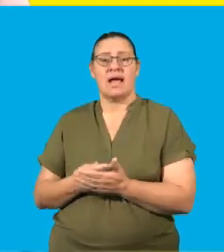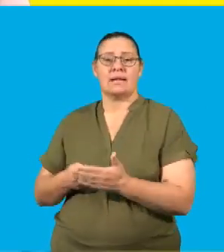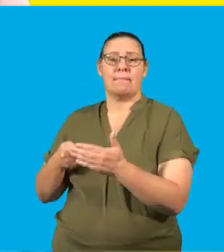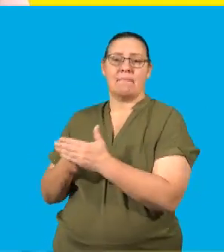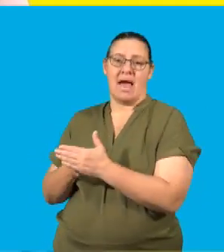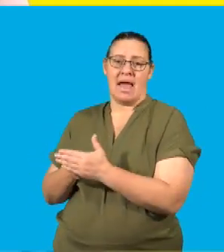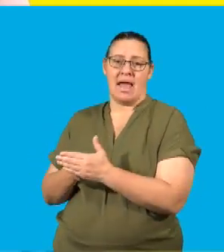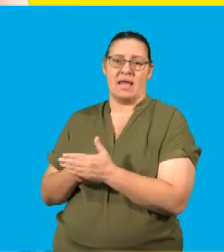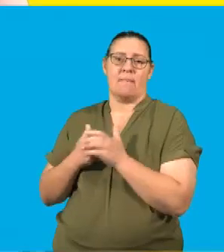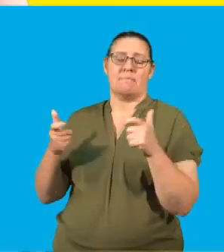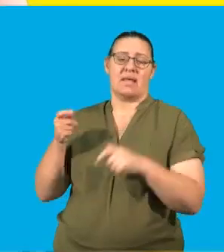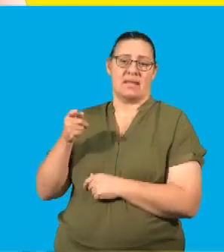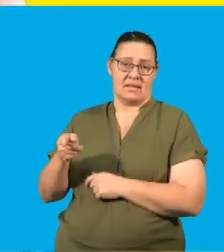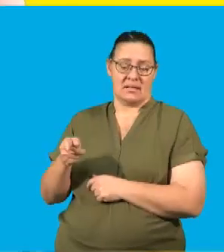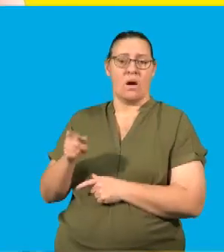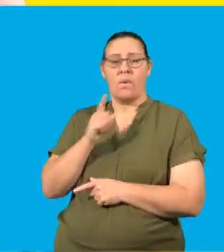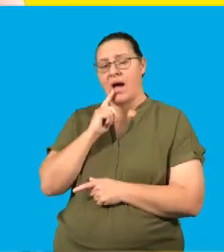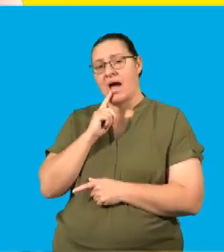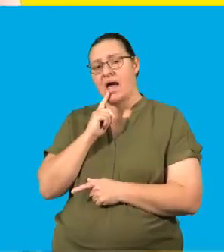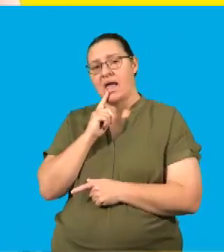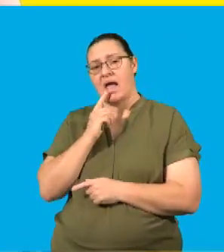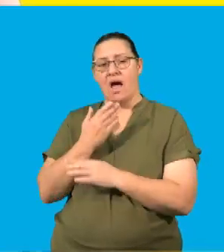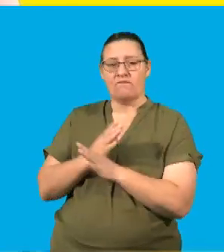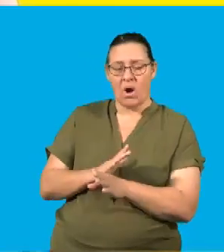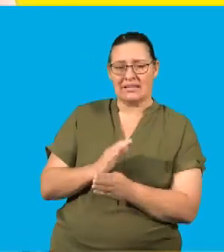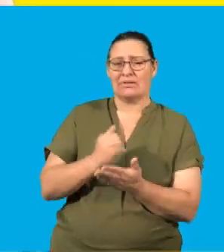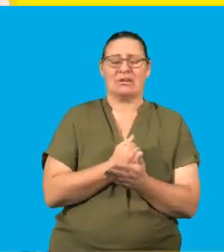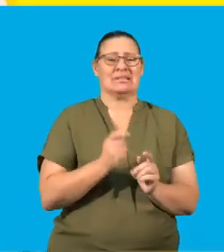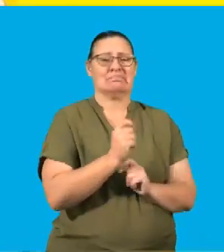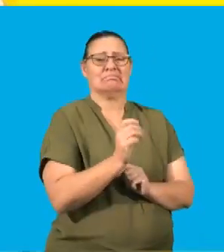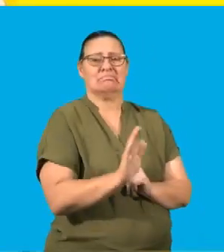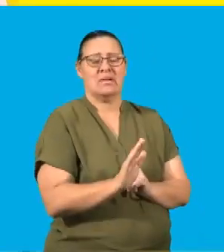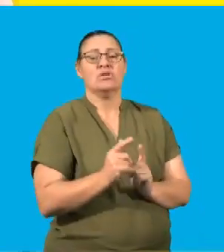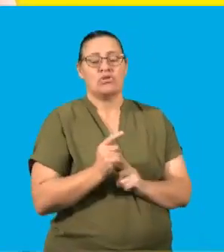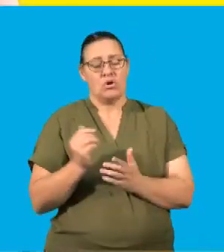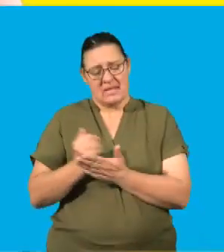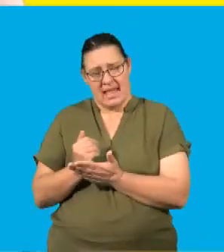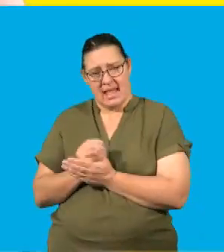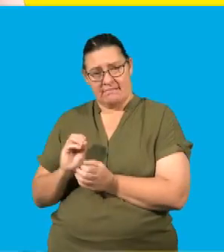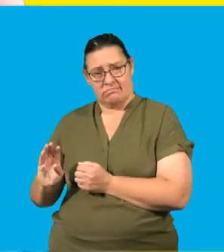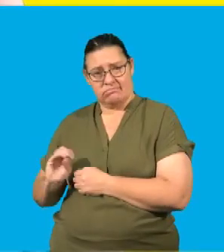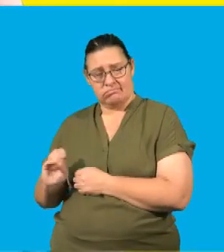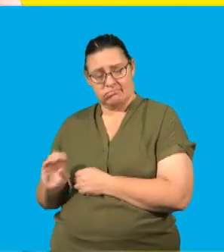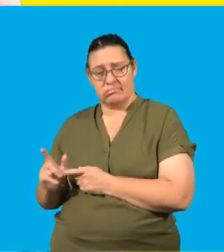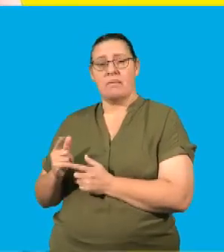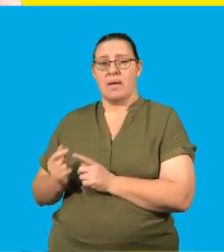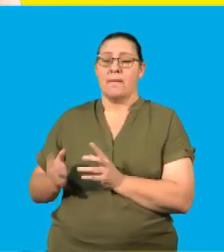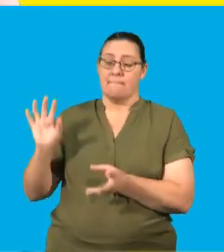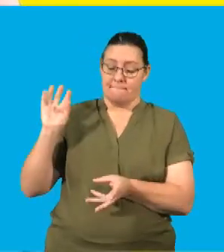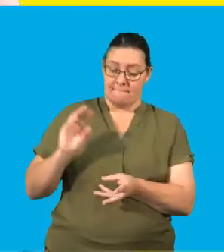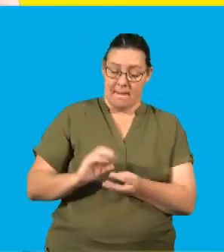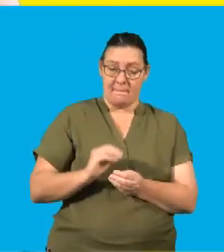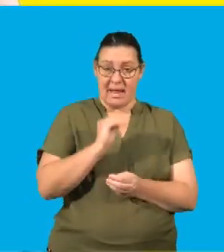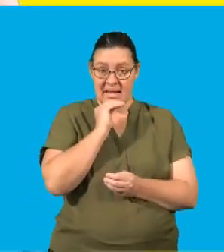up to buy something bigger because you avoid getting something on credit. So you'd rather save up your money.